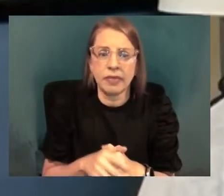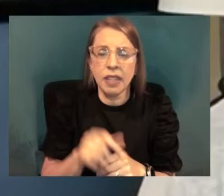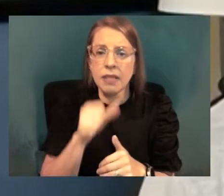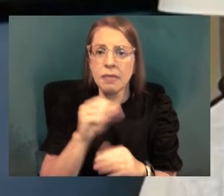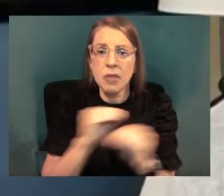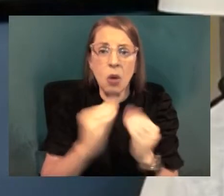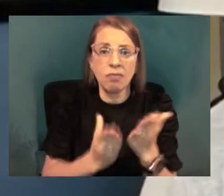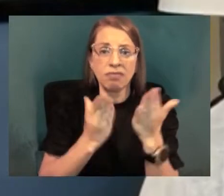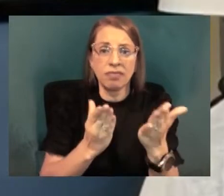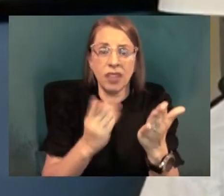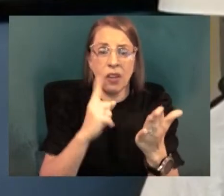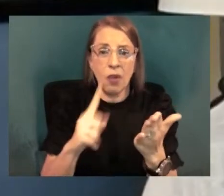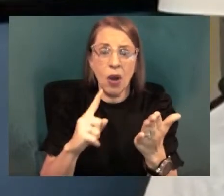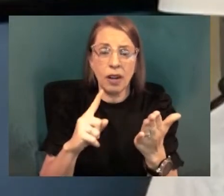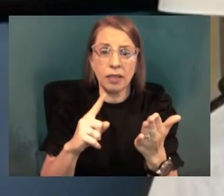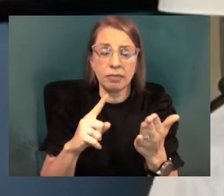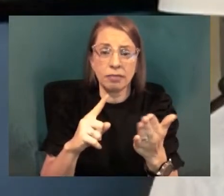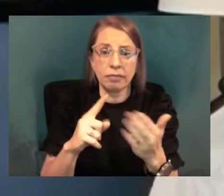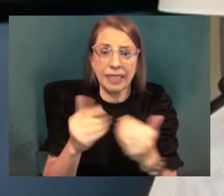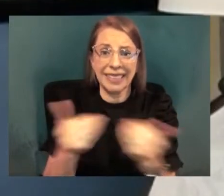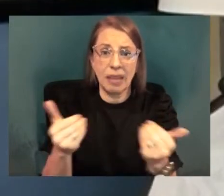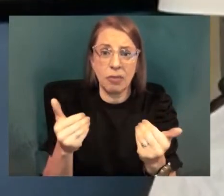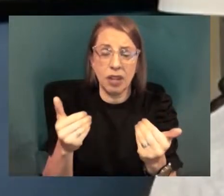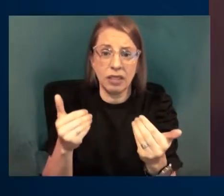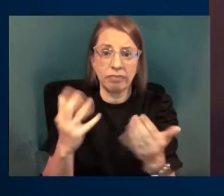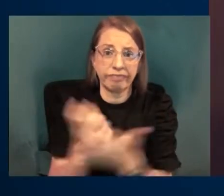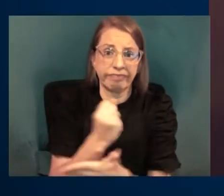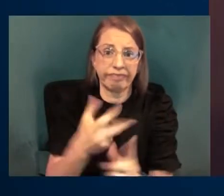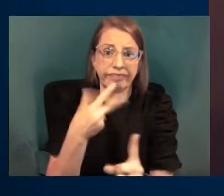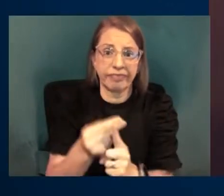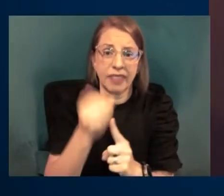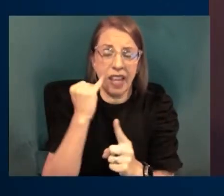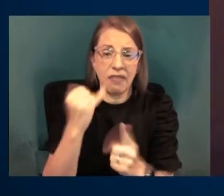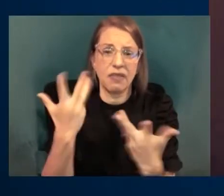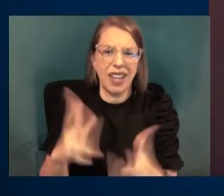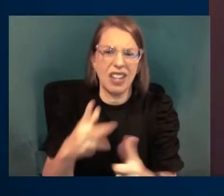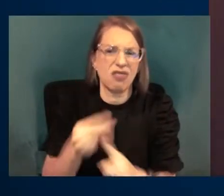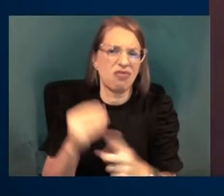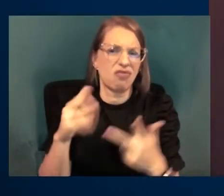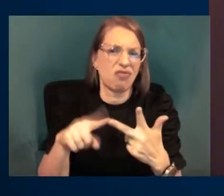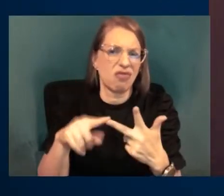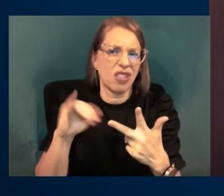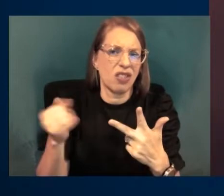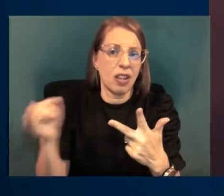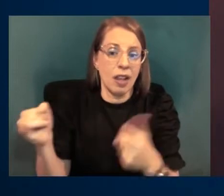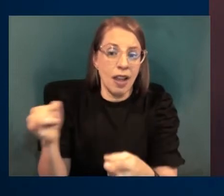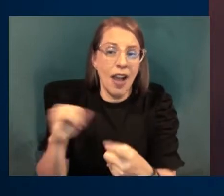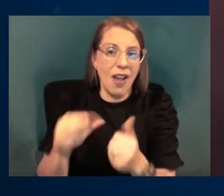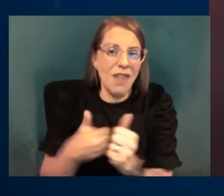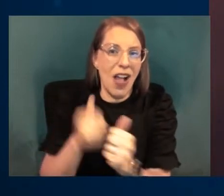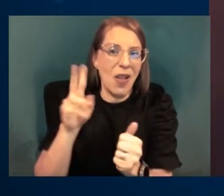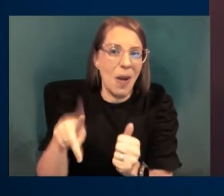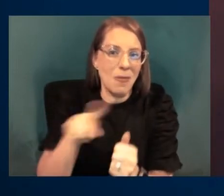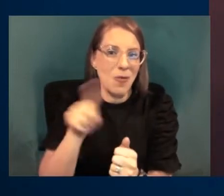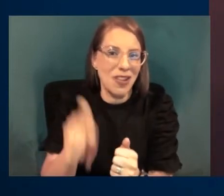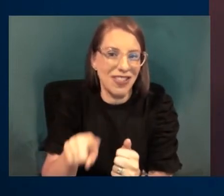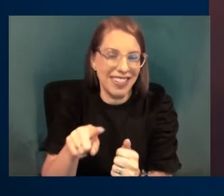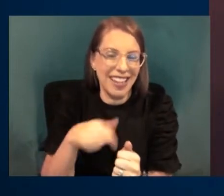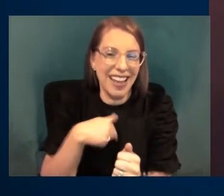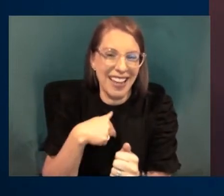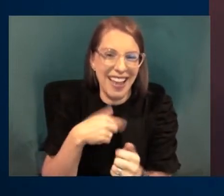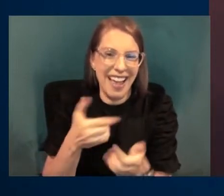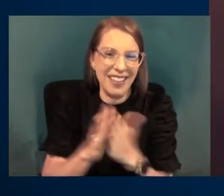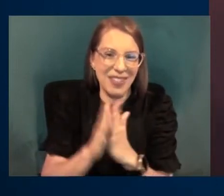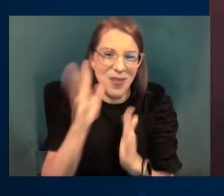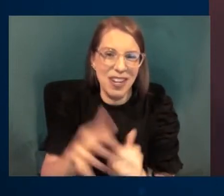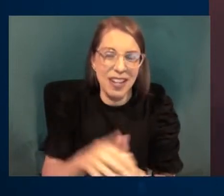vaccine dosing if you've already received Johnson & Johnson. Yeah, not yet. That was going to be a follow-up question for me. Please. I was going to ask because, as